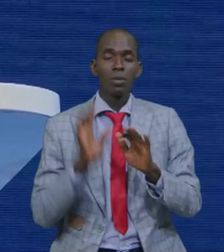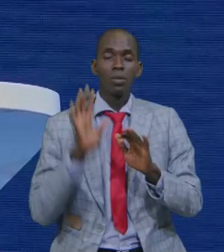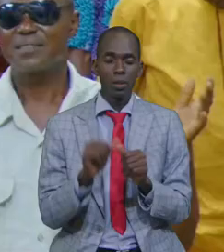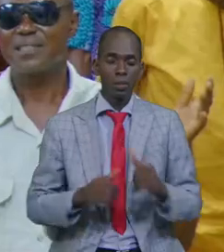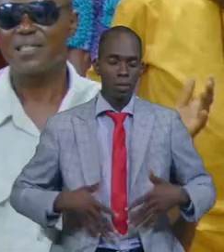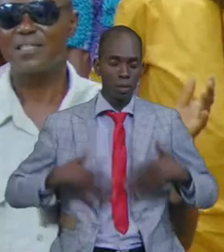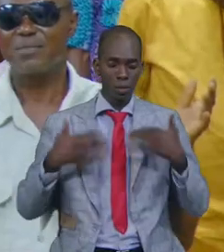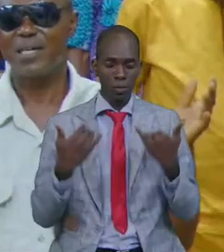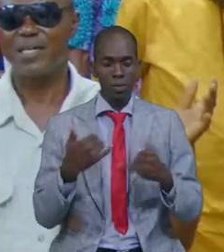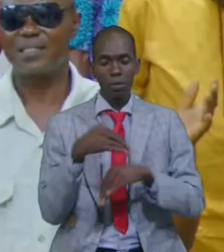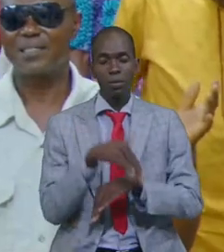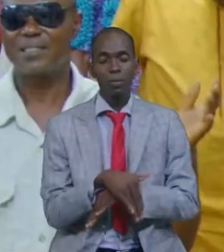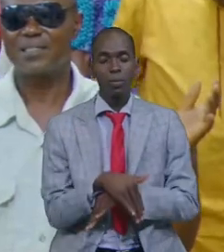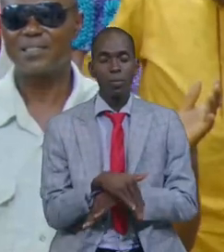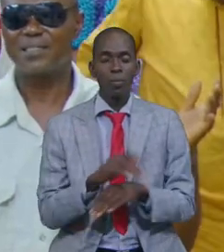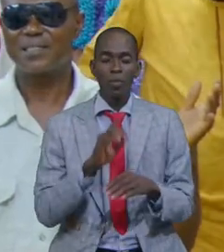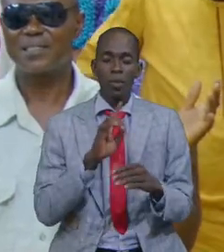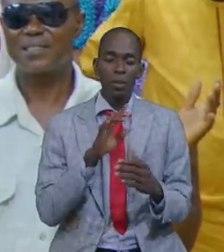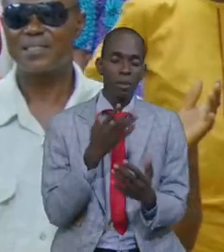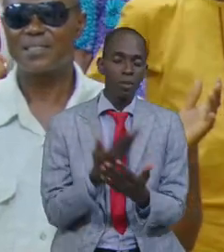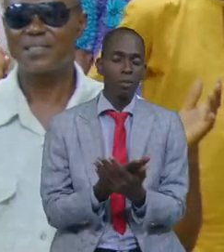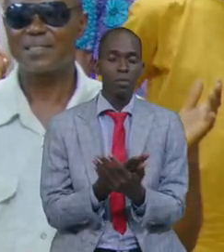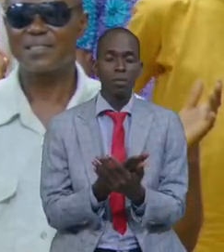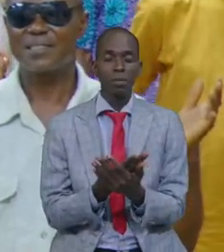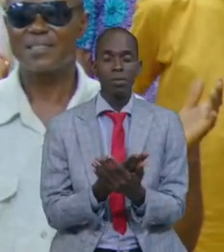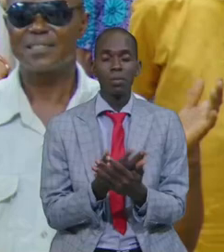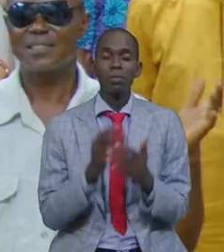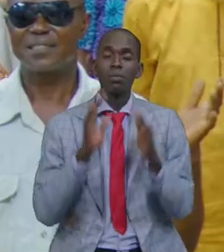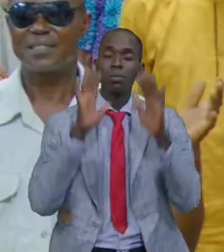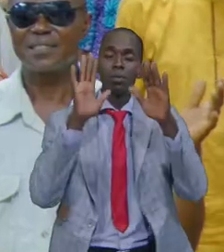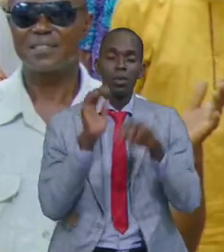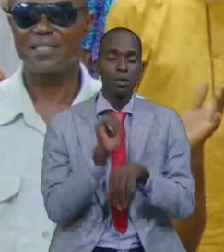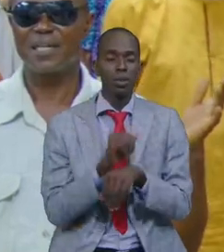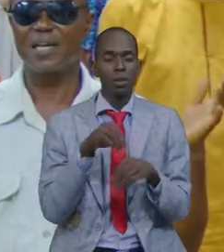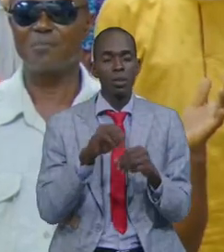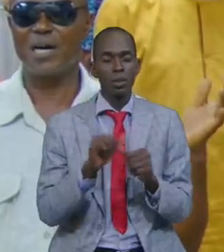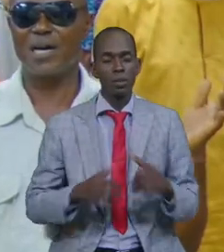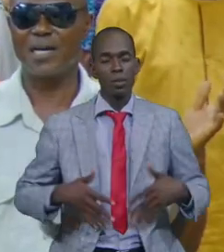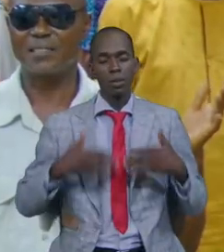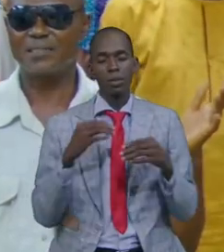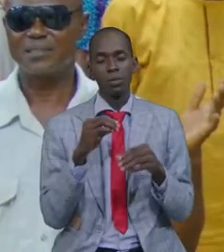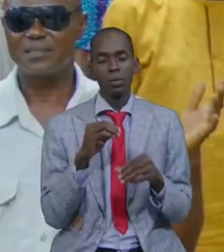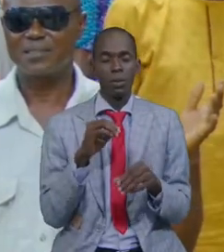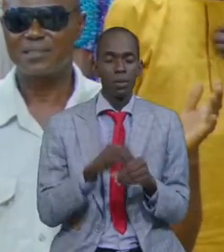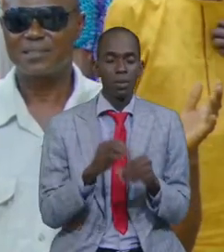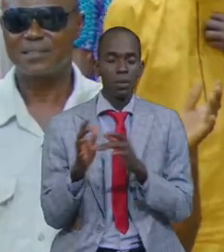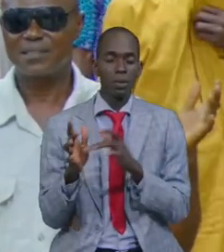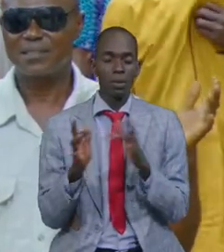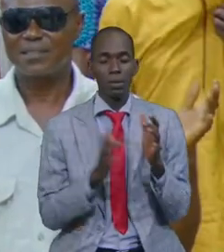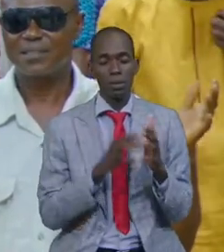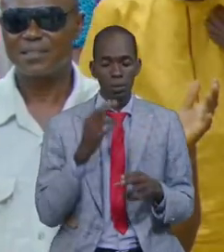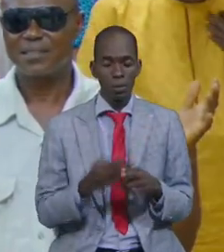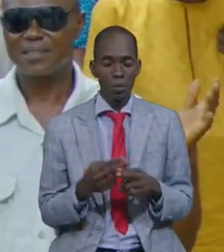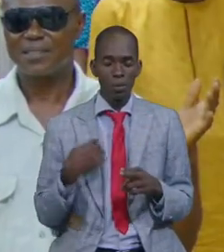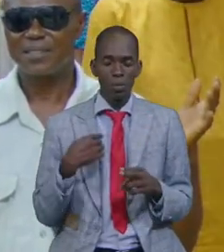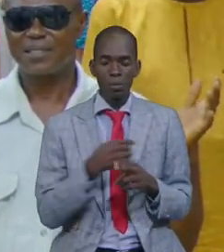life tonight. Confirm miracle in every life. In Jesus' name